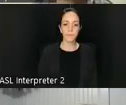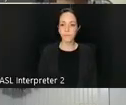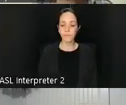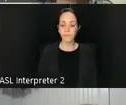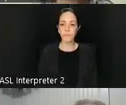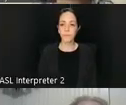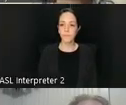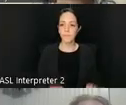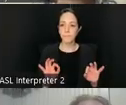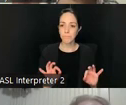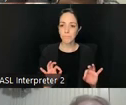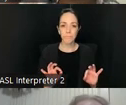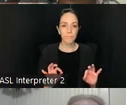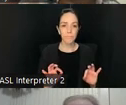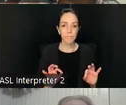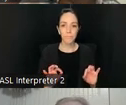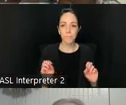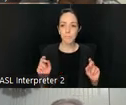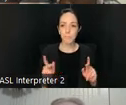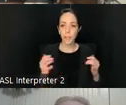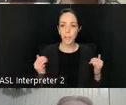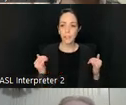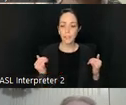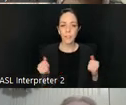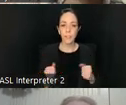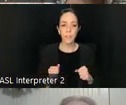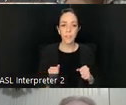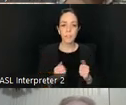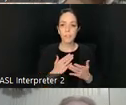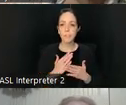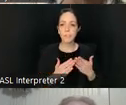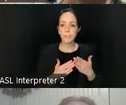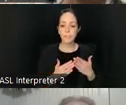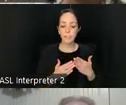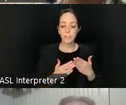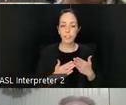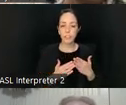Thank you, staff. And we were at section